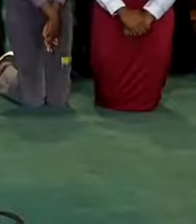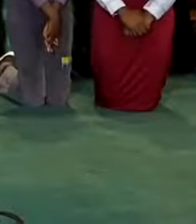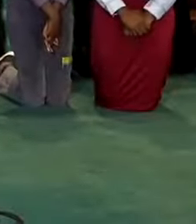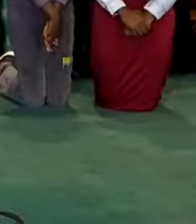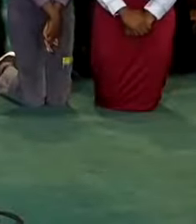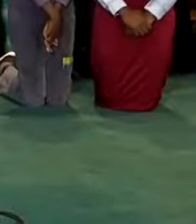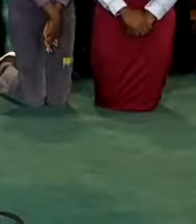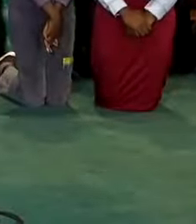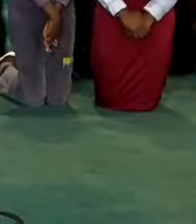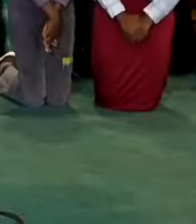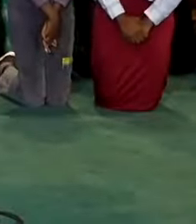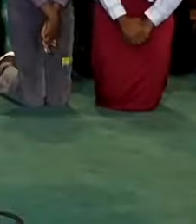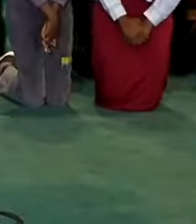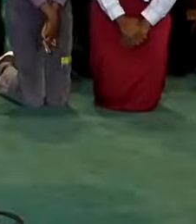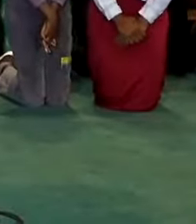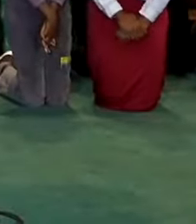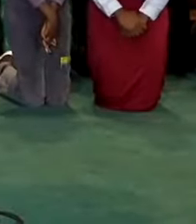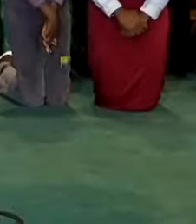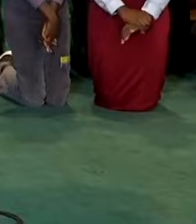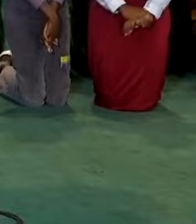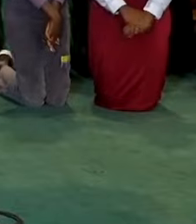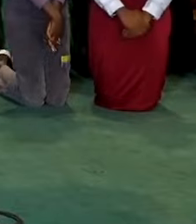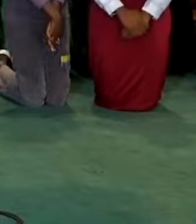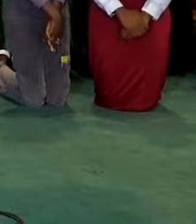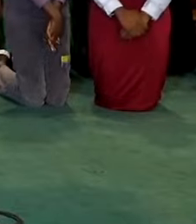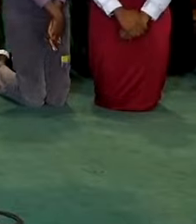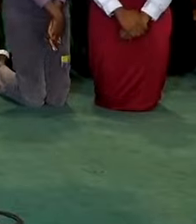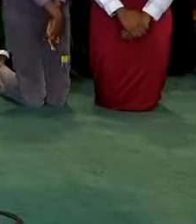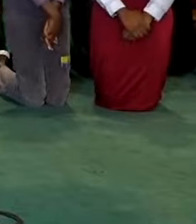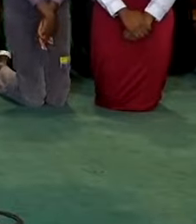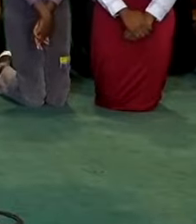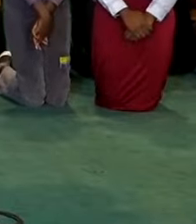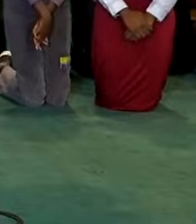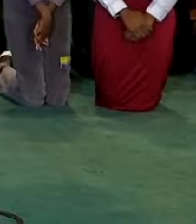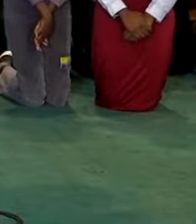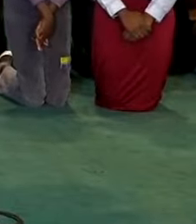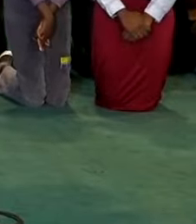peace like a river, when peace like a river attends my way,